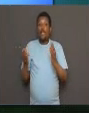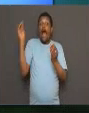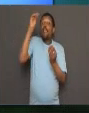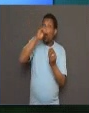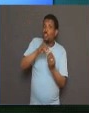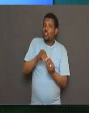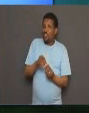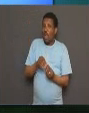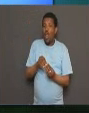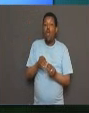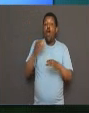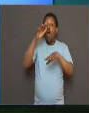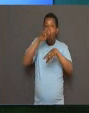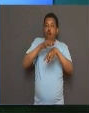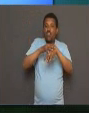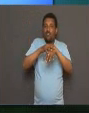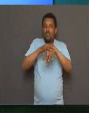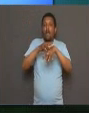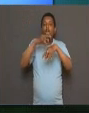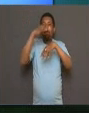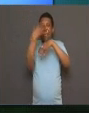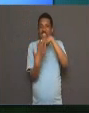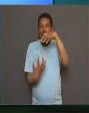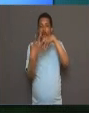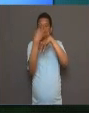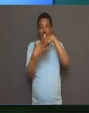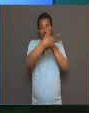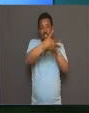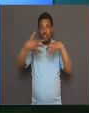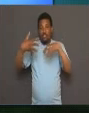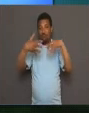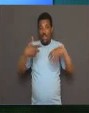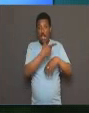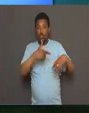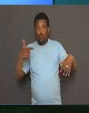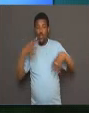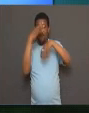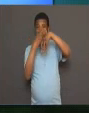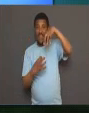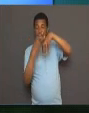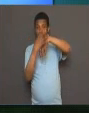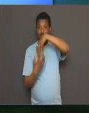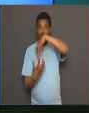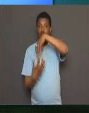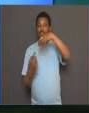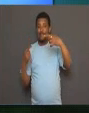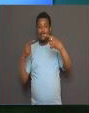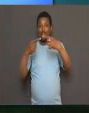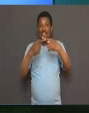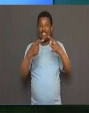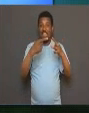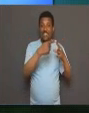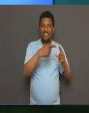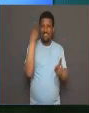addition, all meridians and latitudes on a globe intersect